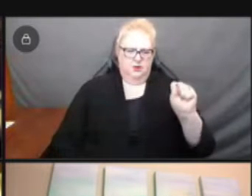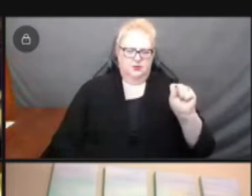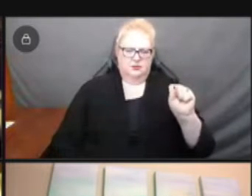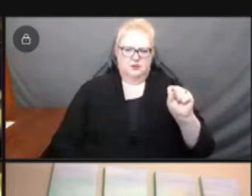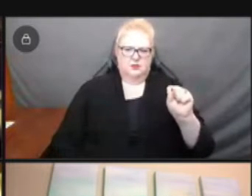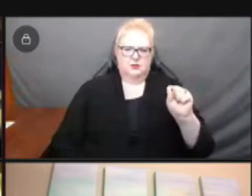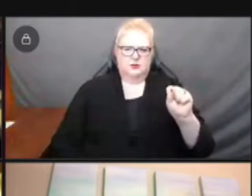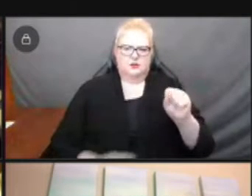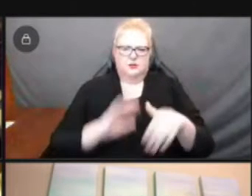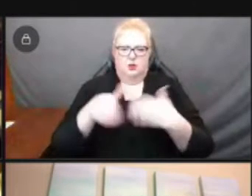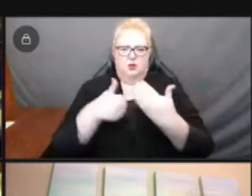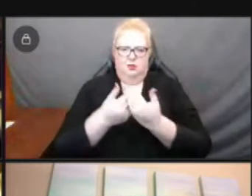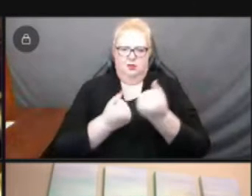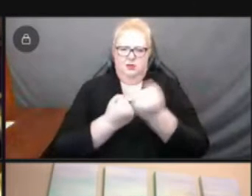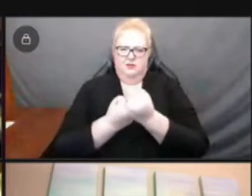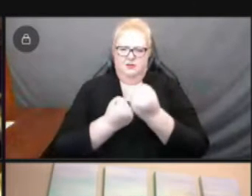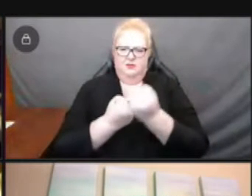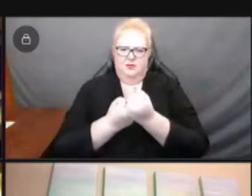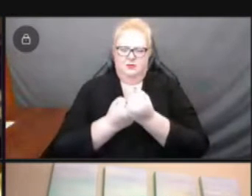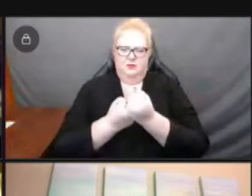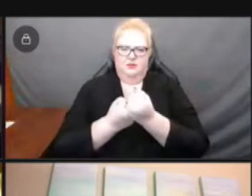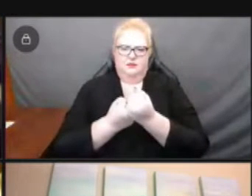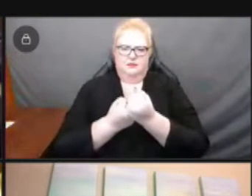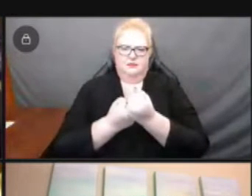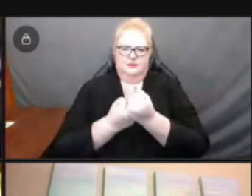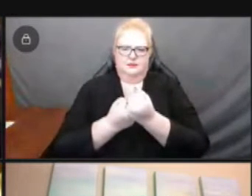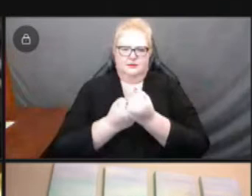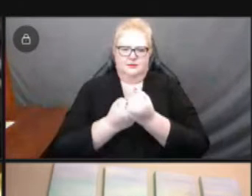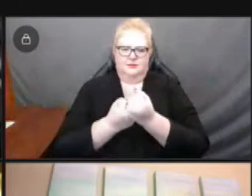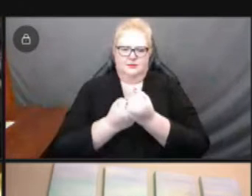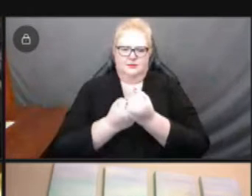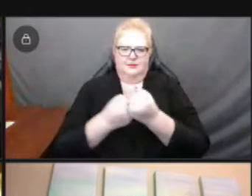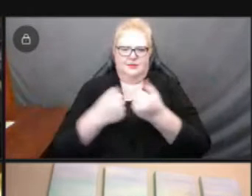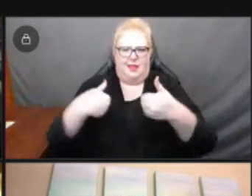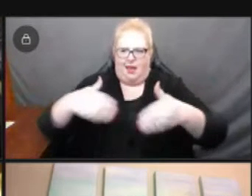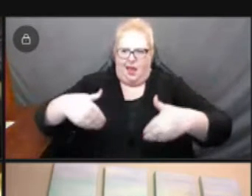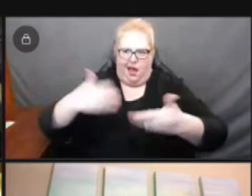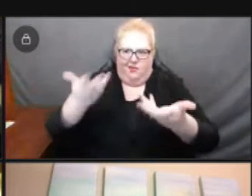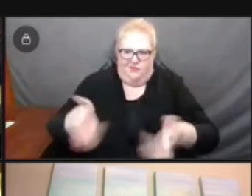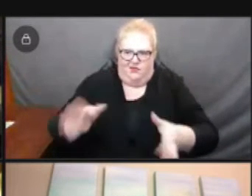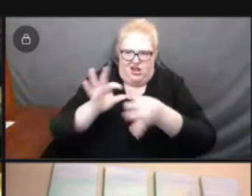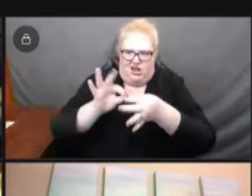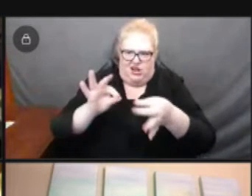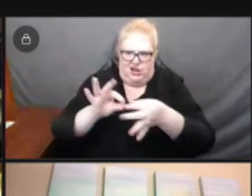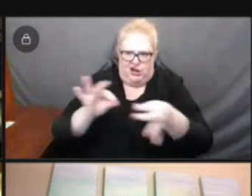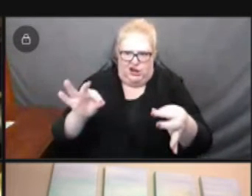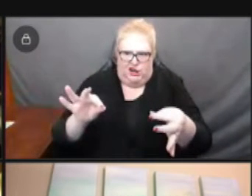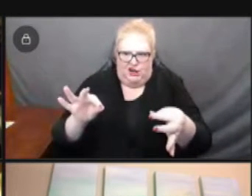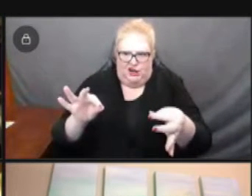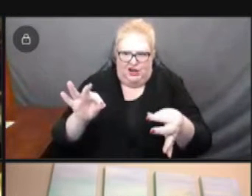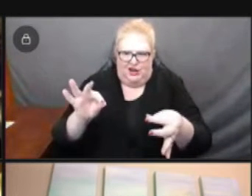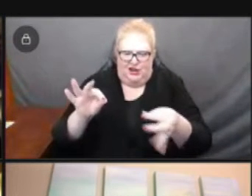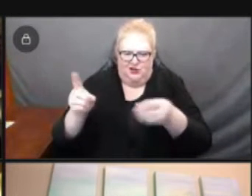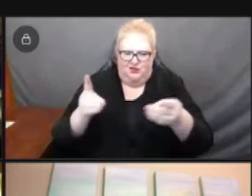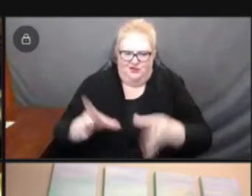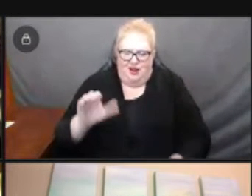All those in favor? Please. Aye. I haven't finished yet, Director Adcock.